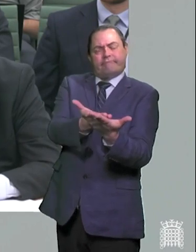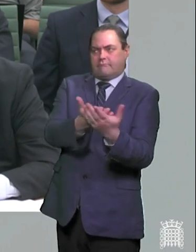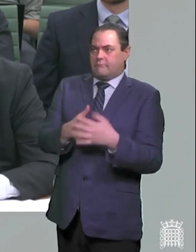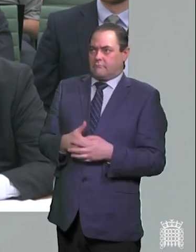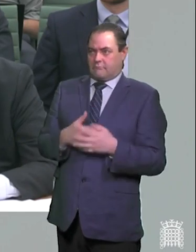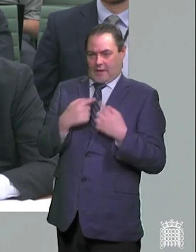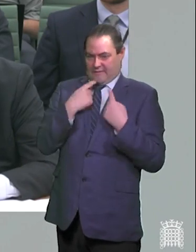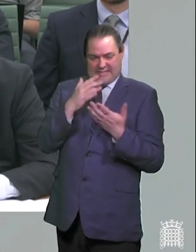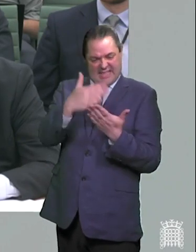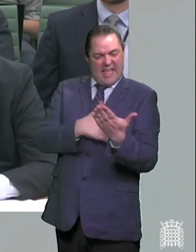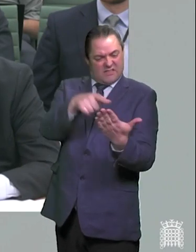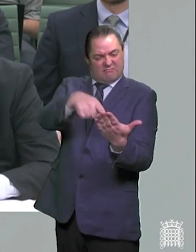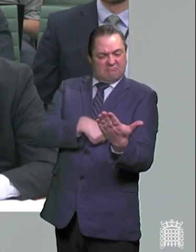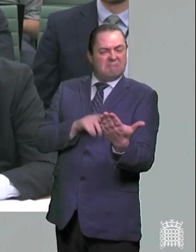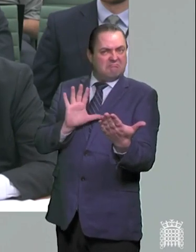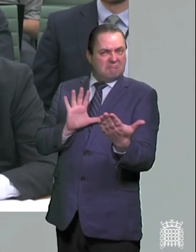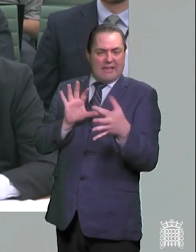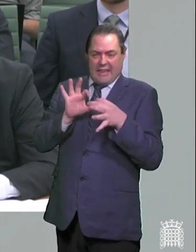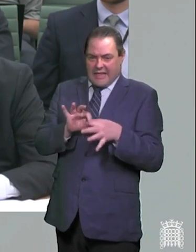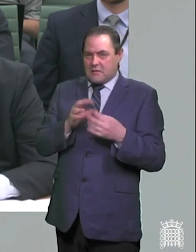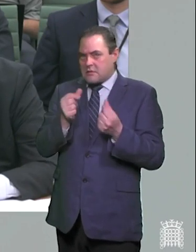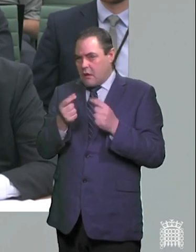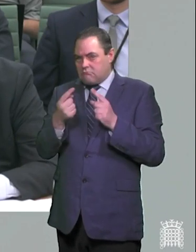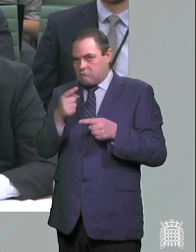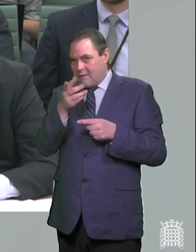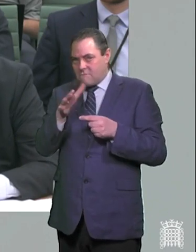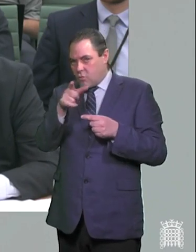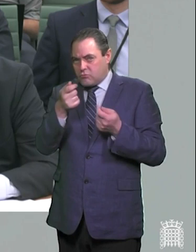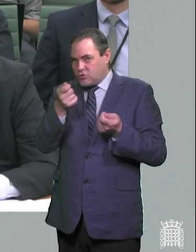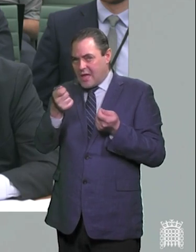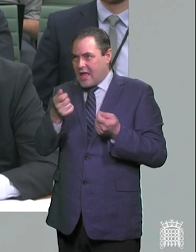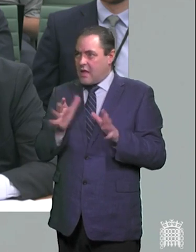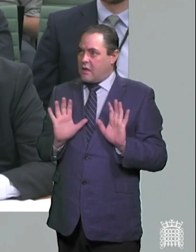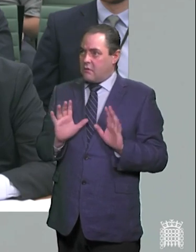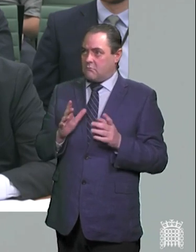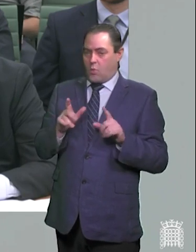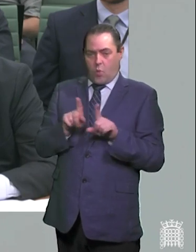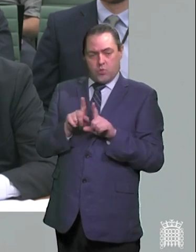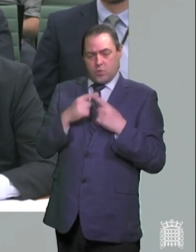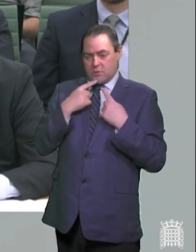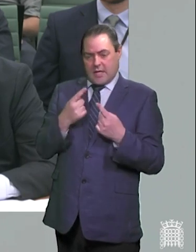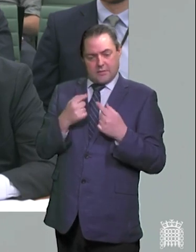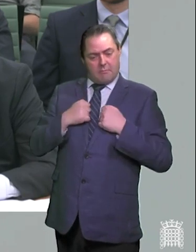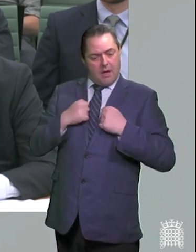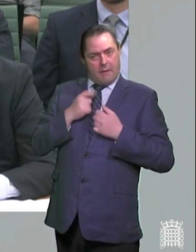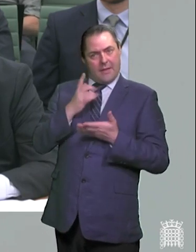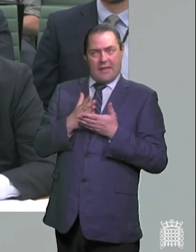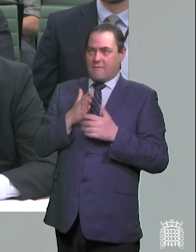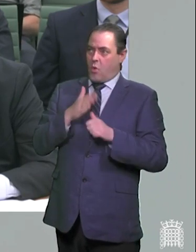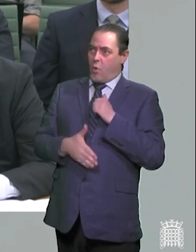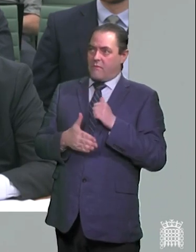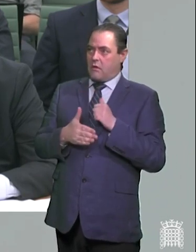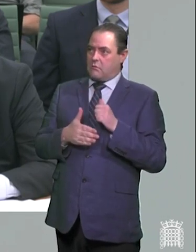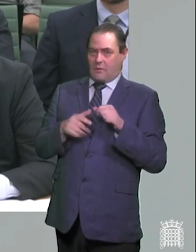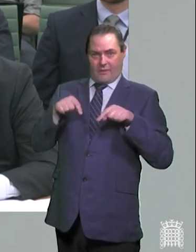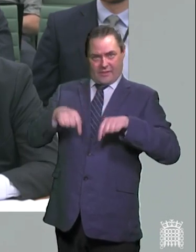I've said what I've had to say about the previous remarks of the chair, and I've said what I had to say about my belief in the